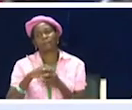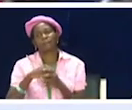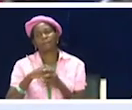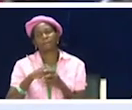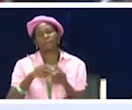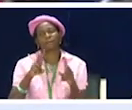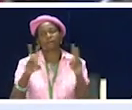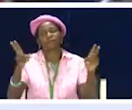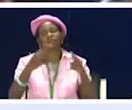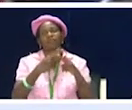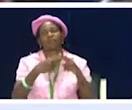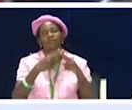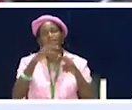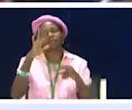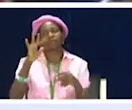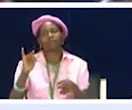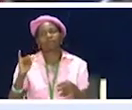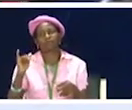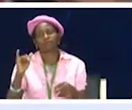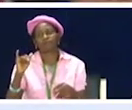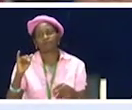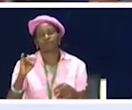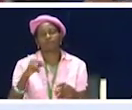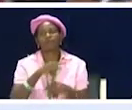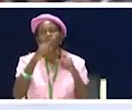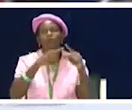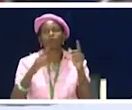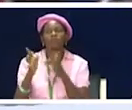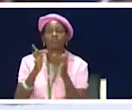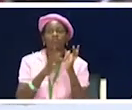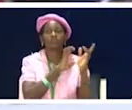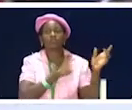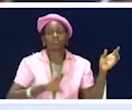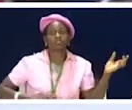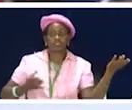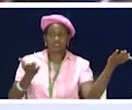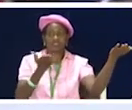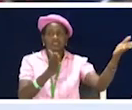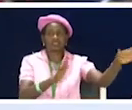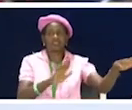very briefly. You see, when Jesus Christ died,